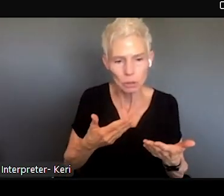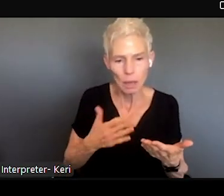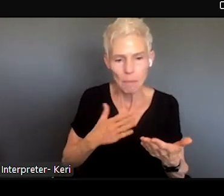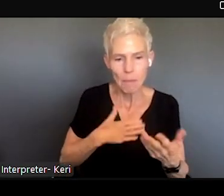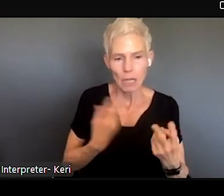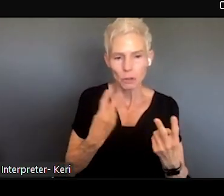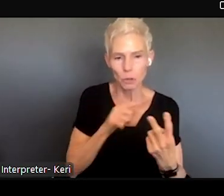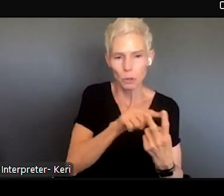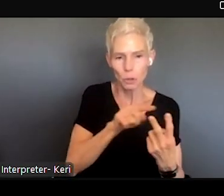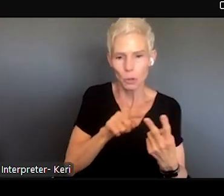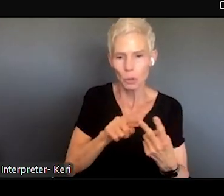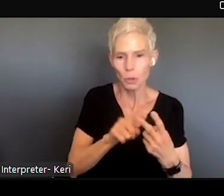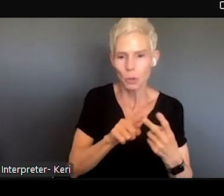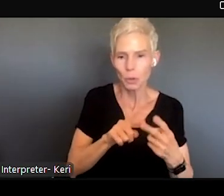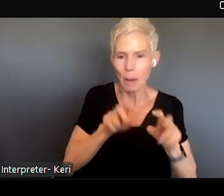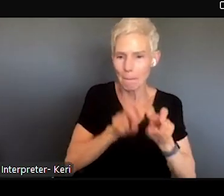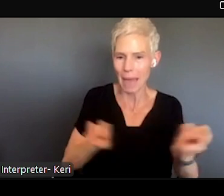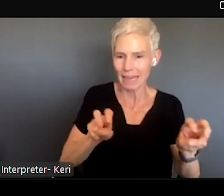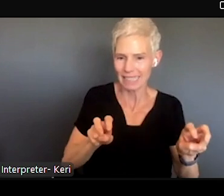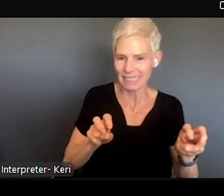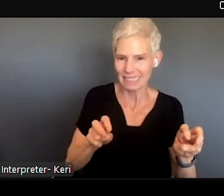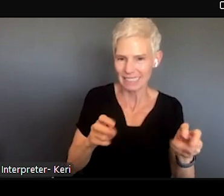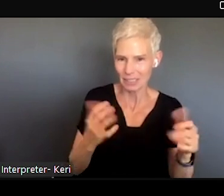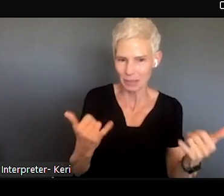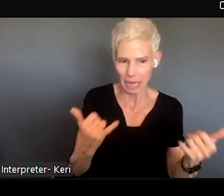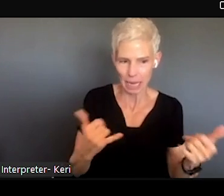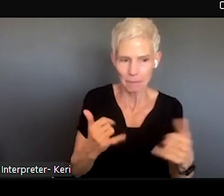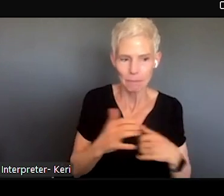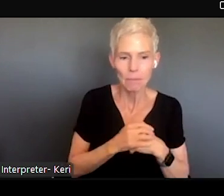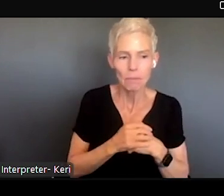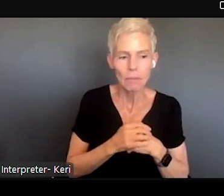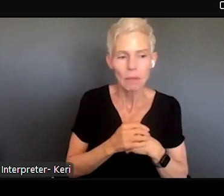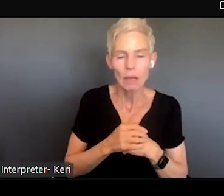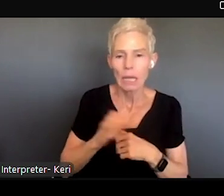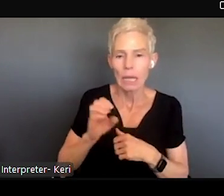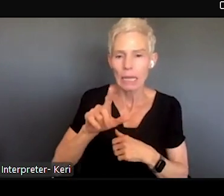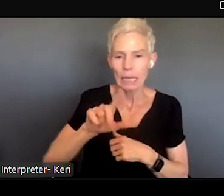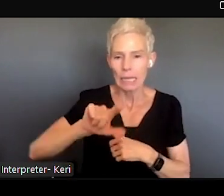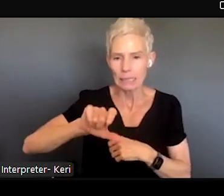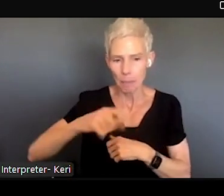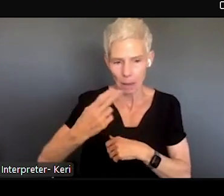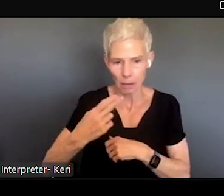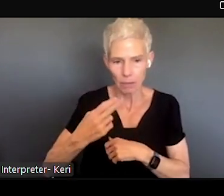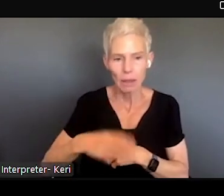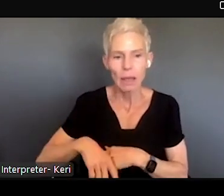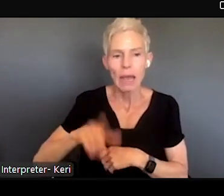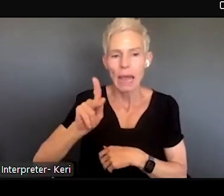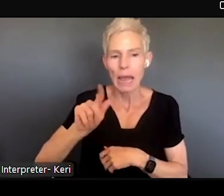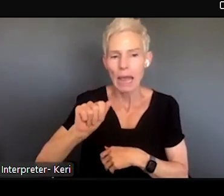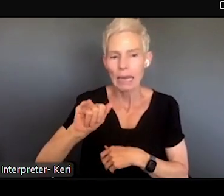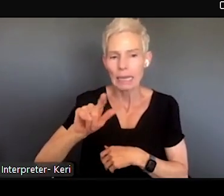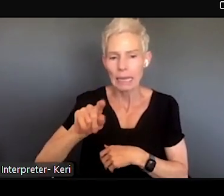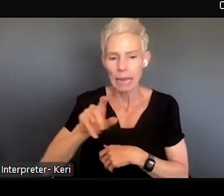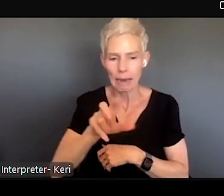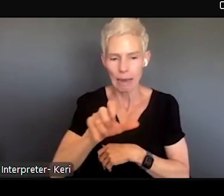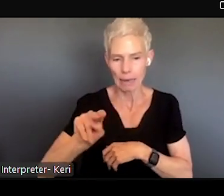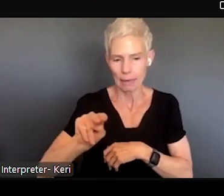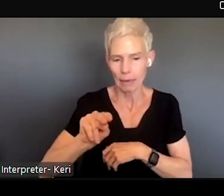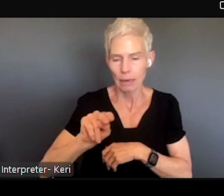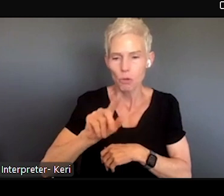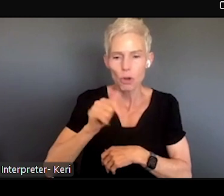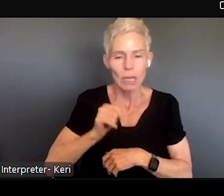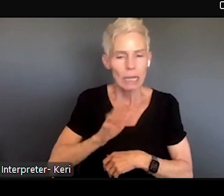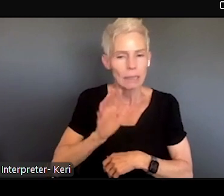other panelists here with me today, Elizabeth and Kaitlyn. And the really cool